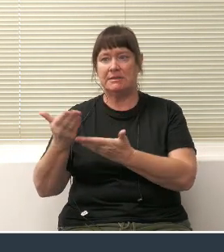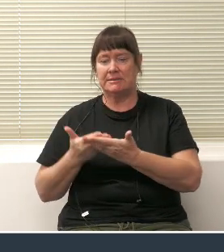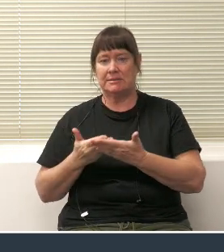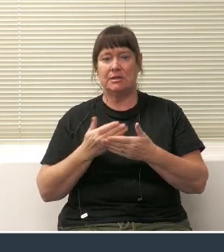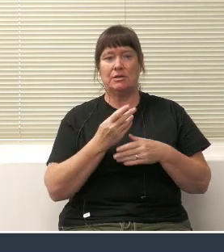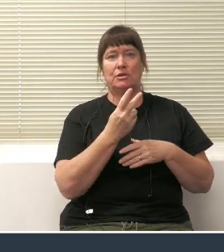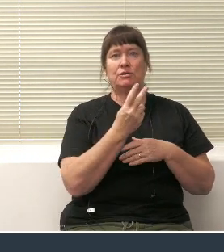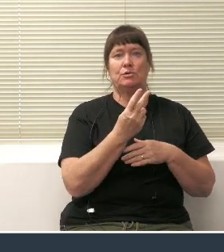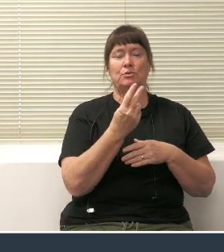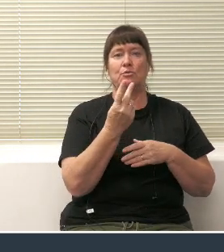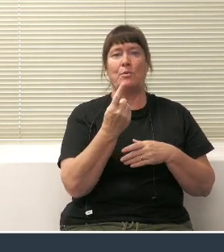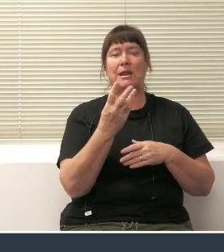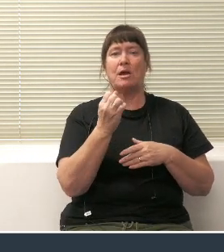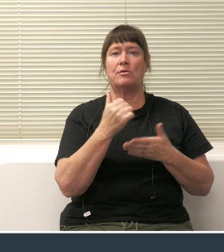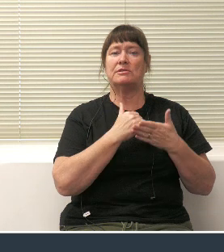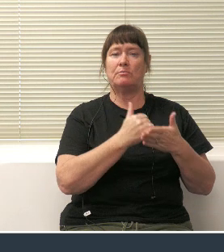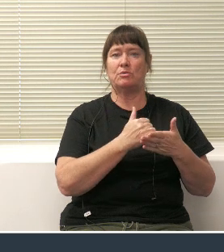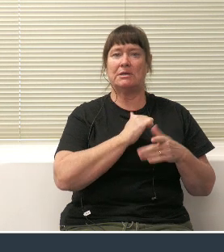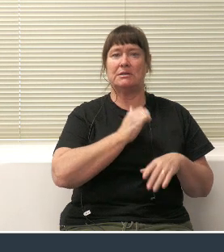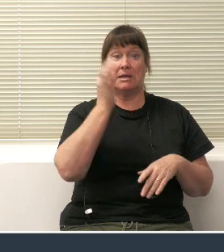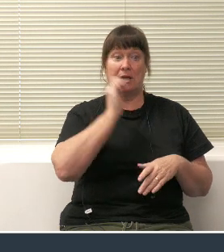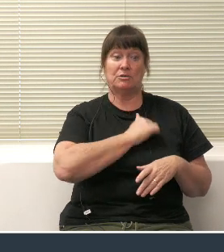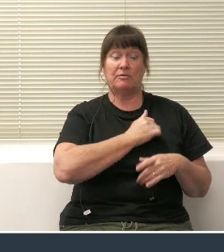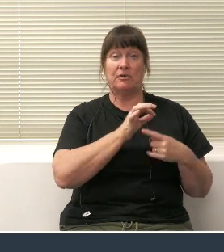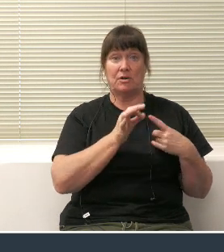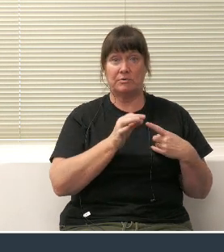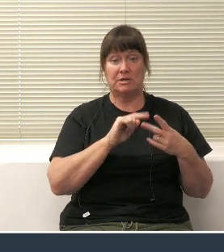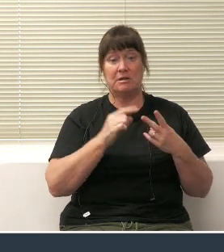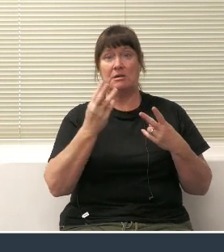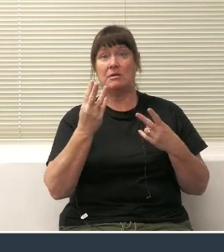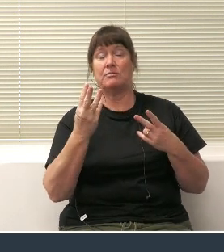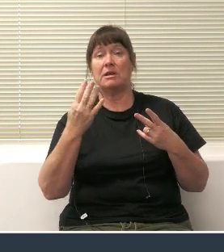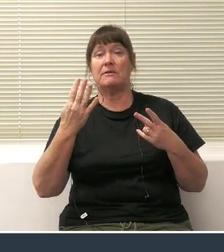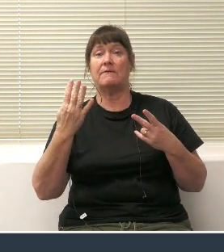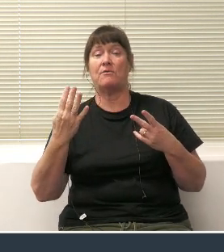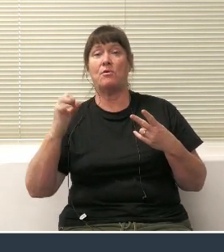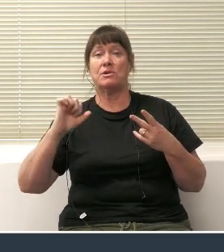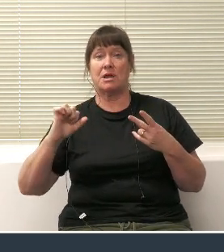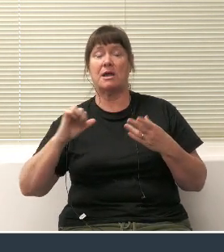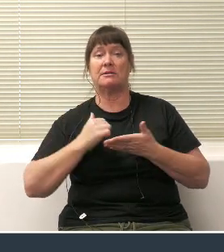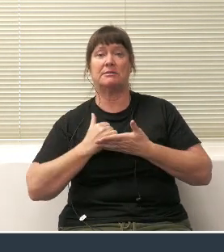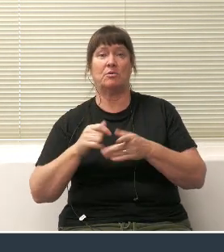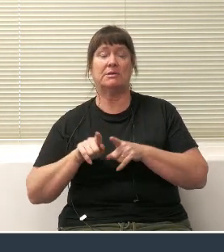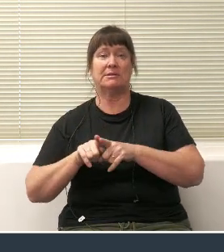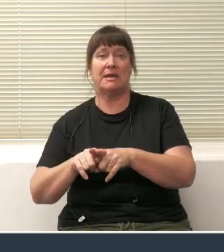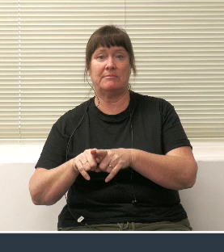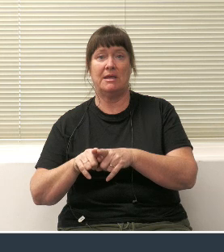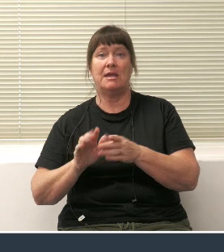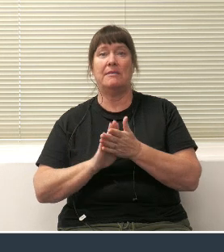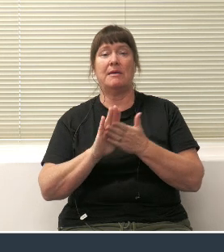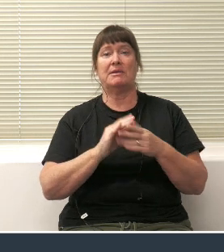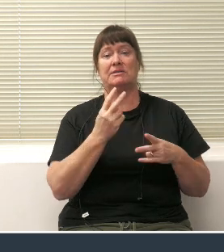question, 210 supported council's preferred option and 349 supported the status quo. This equates